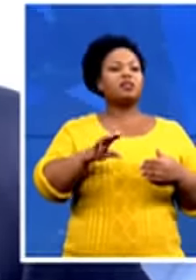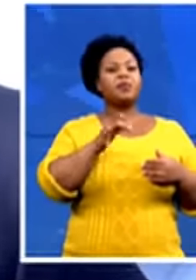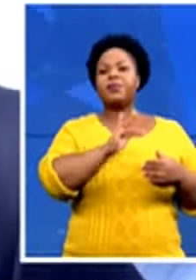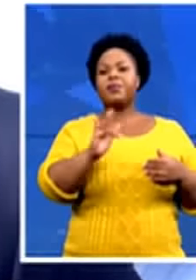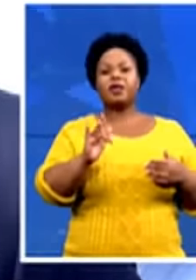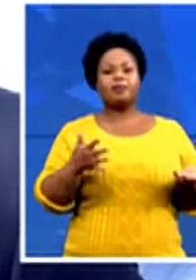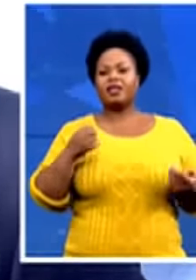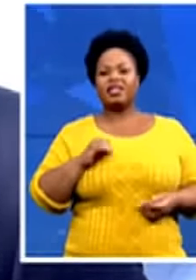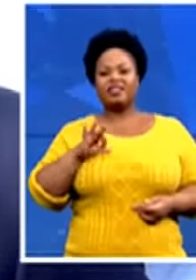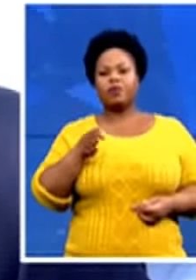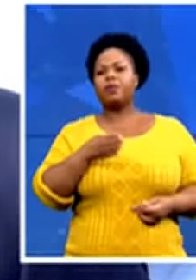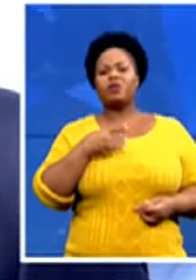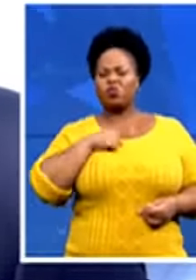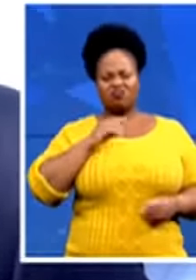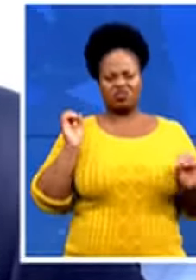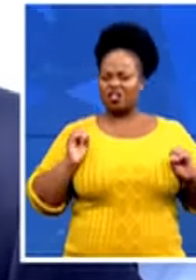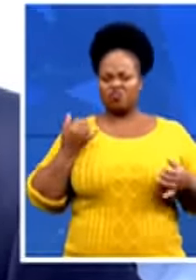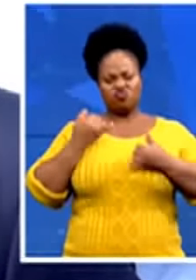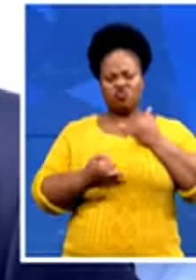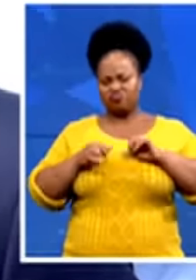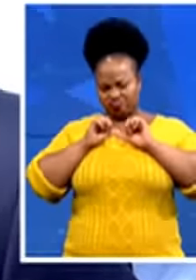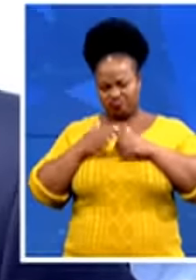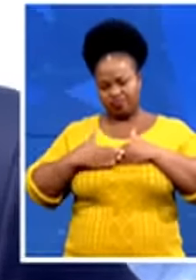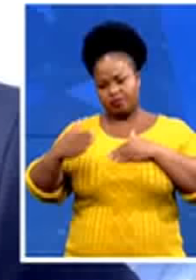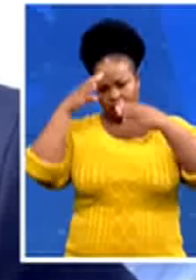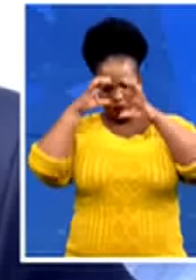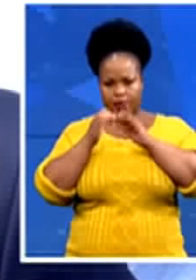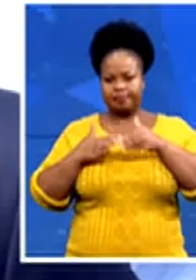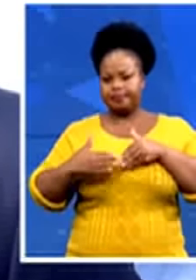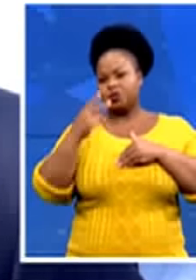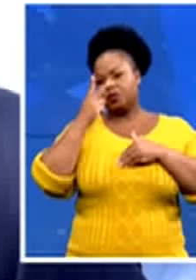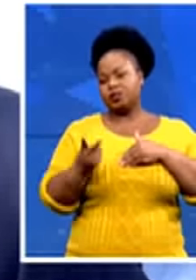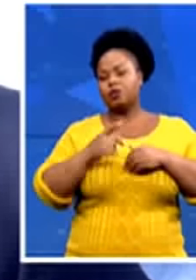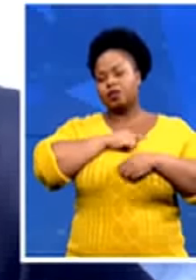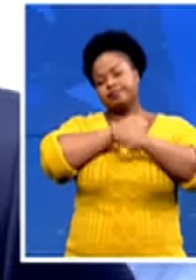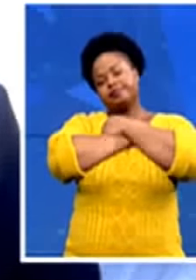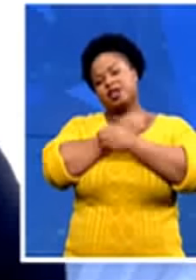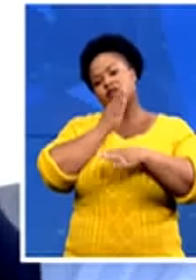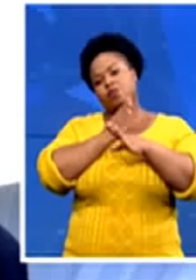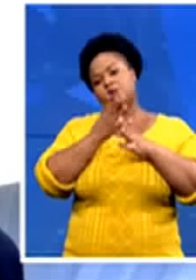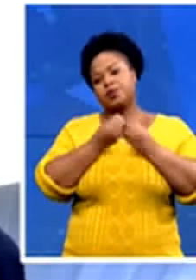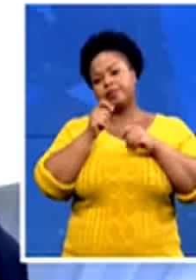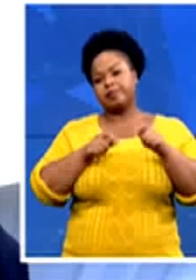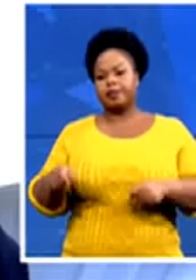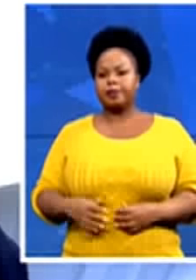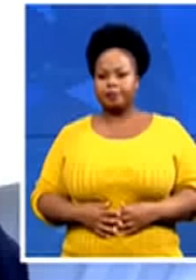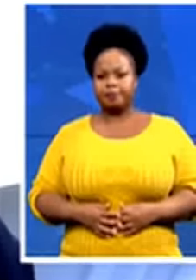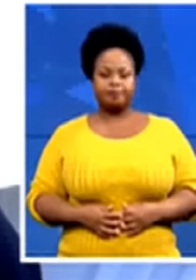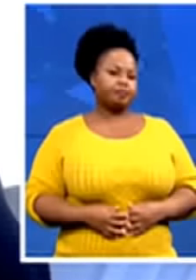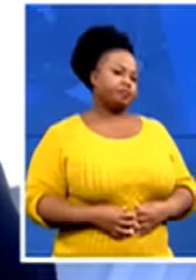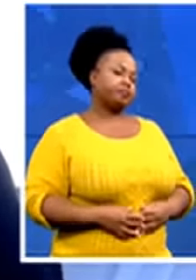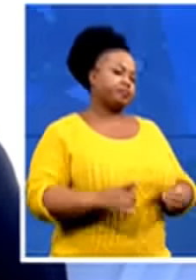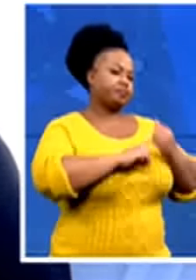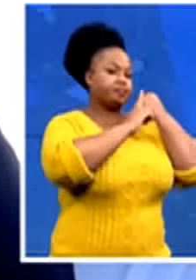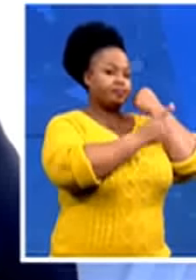okuzosiphazamisa sizobuka nje phambili sibuke lokho thina bekuthanda ngoba ebekuthanda ukusebenzela abantu hayi ukukhuluma mhlawumbe ngokugcina nje ngaphambi kokuthi ngikudedele